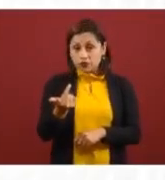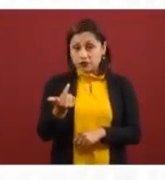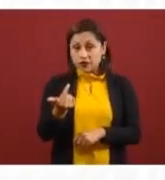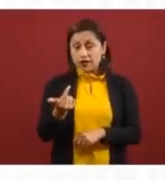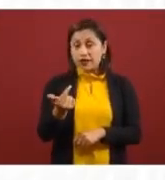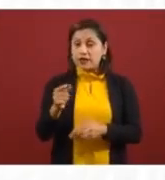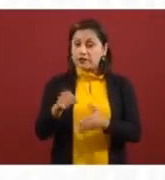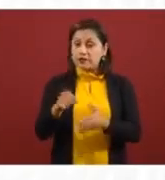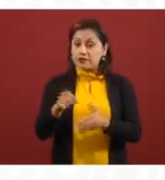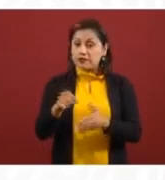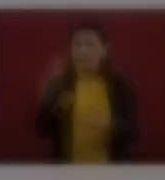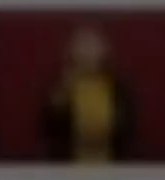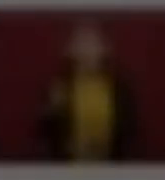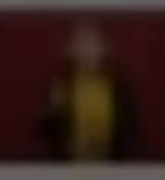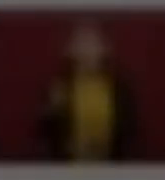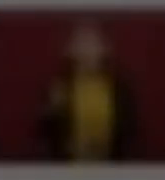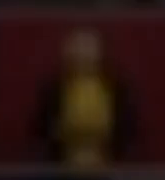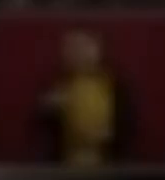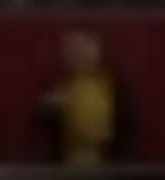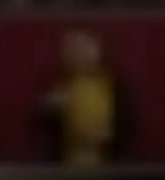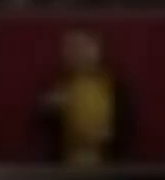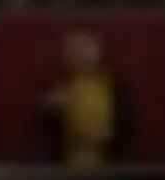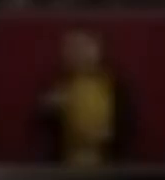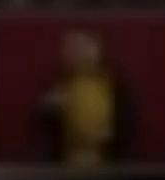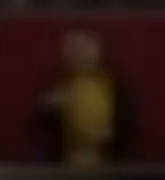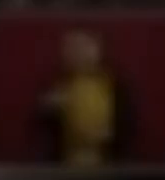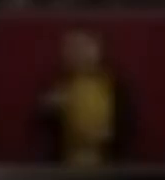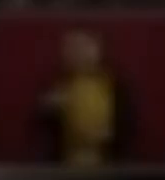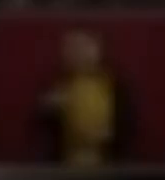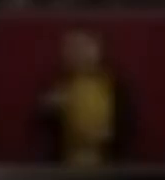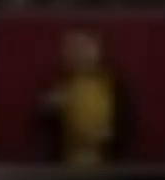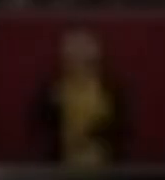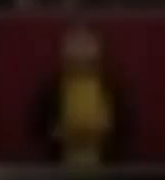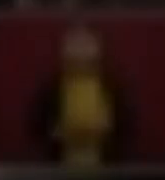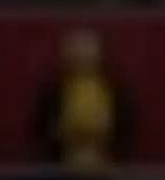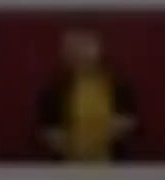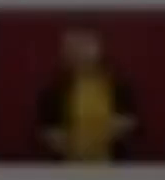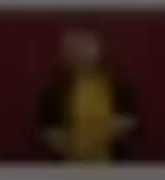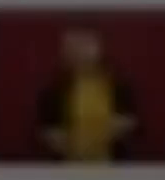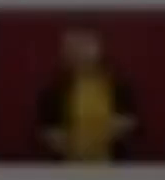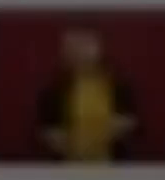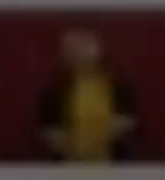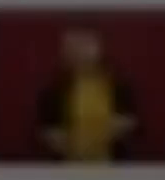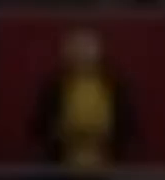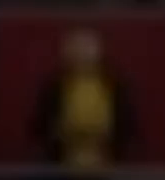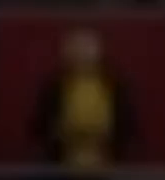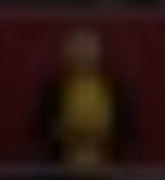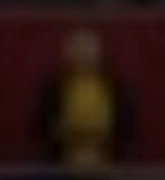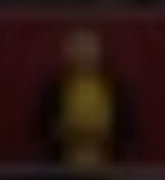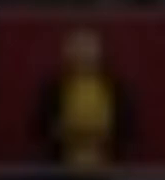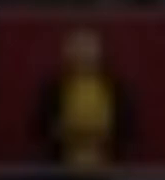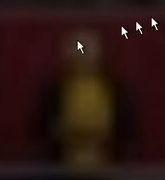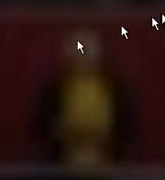so I'm going to go past this because I really want to get to the part about